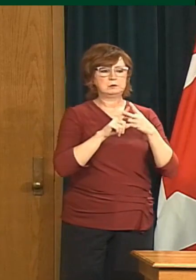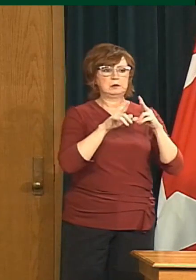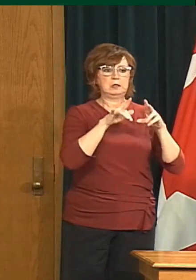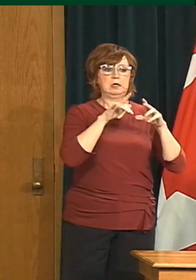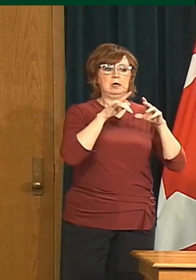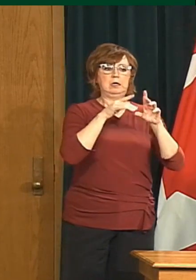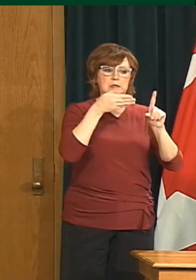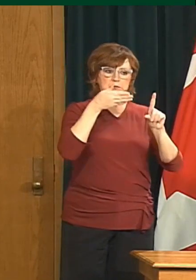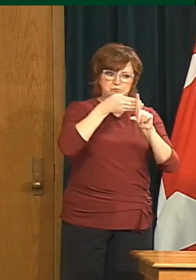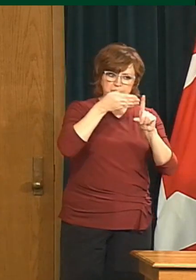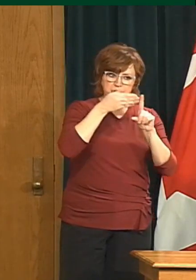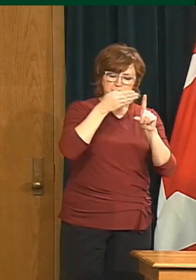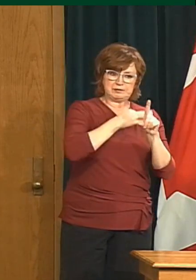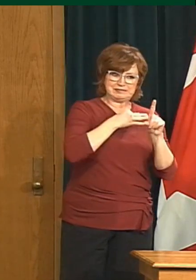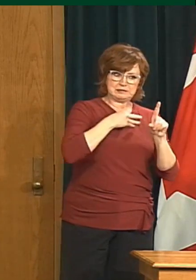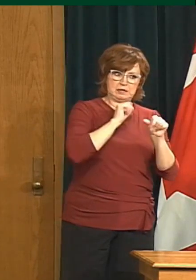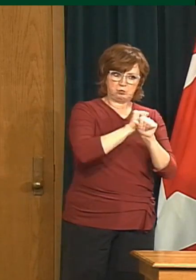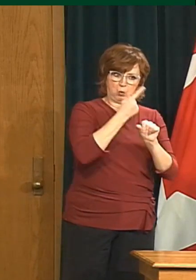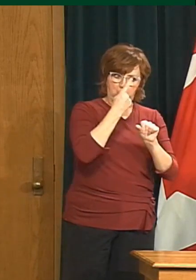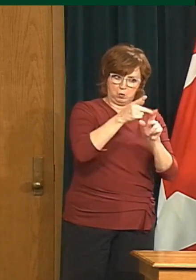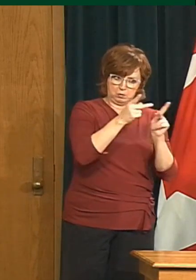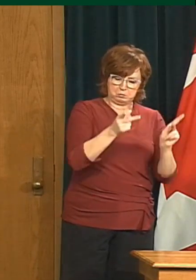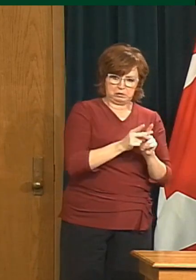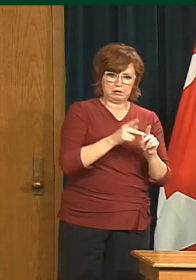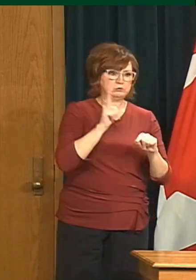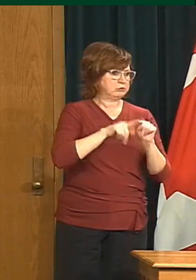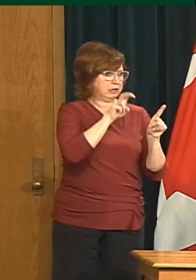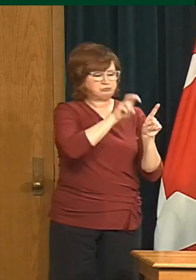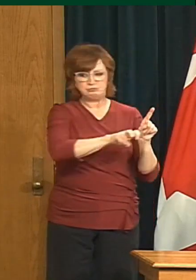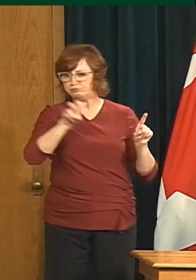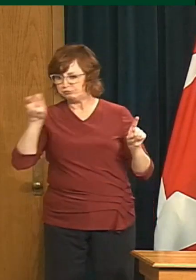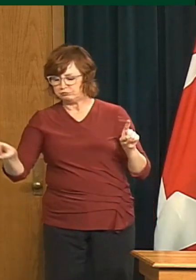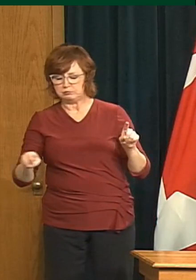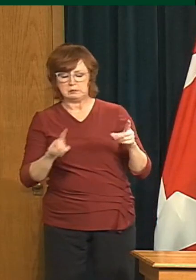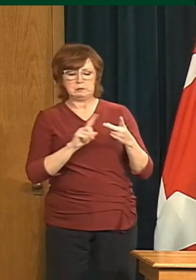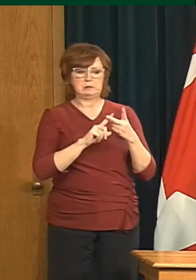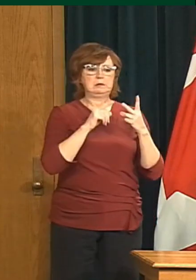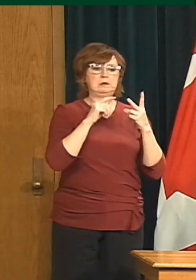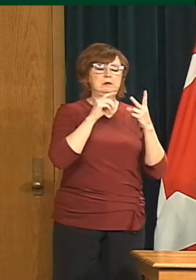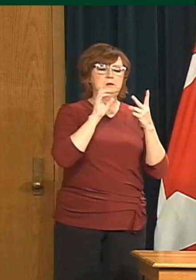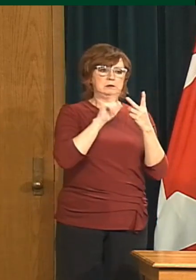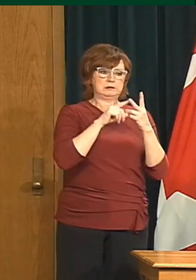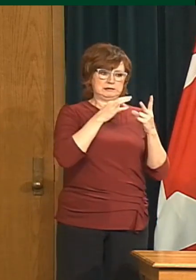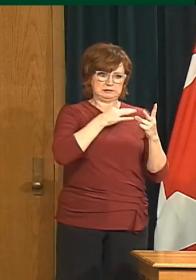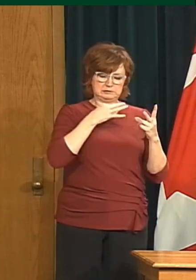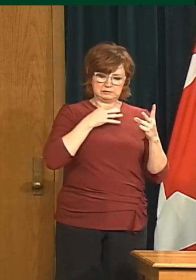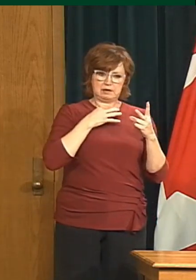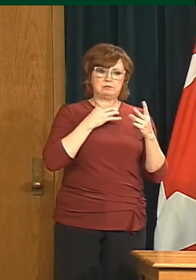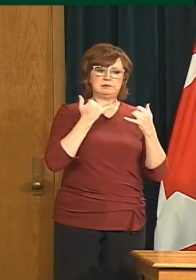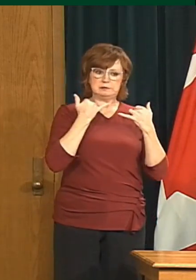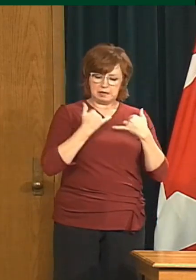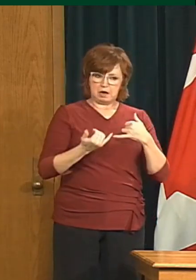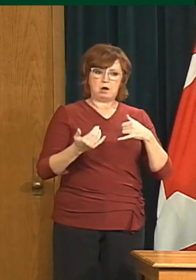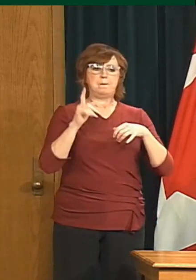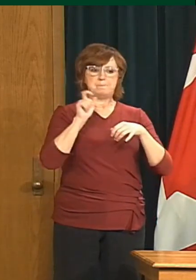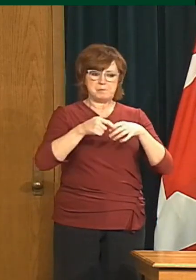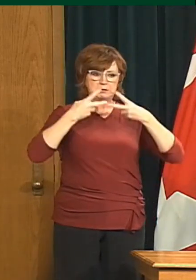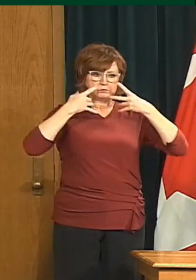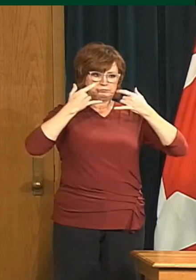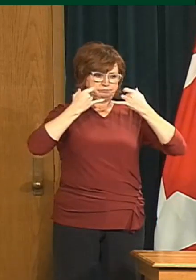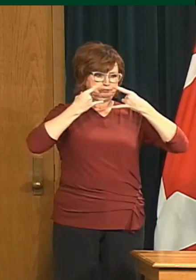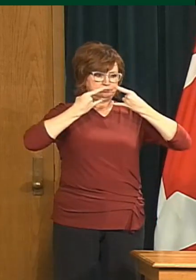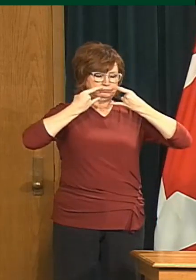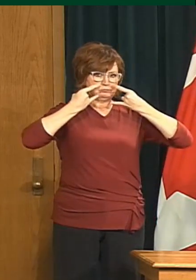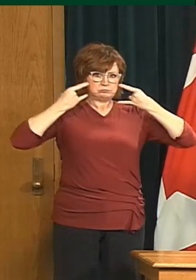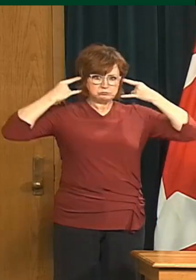one facility and do not work in more than one facility. Staff have health screens before and